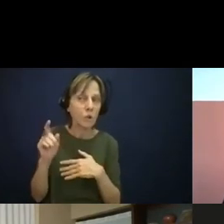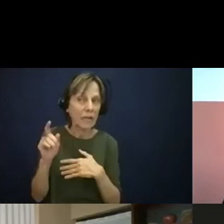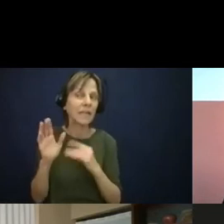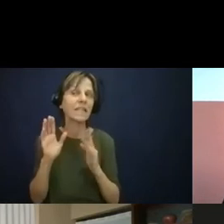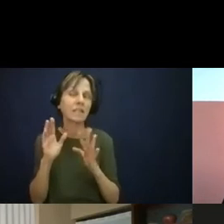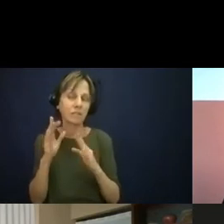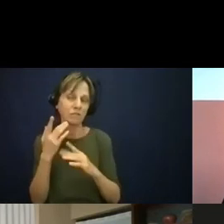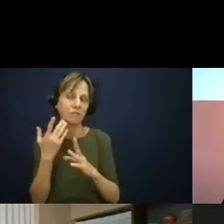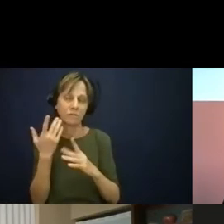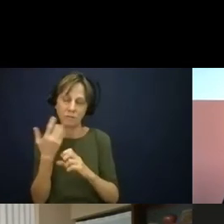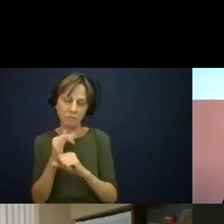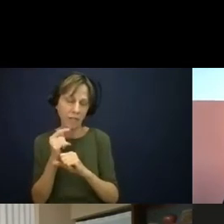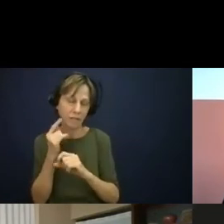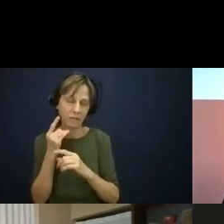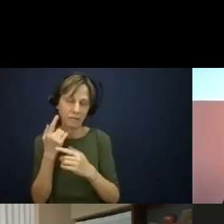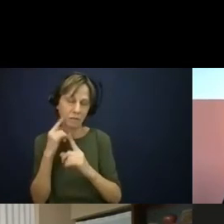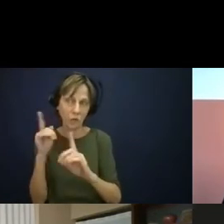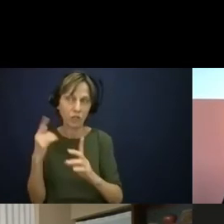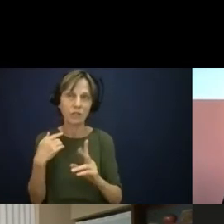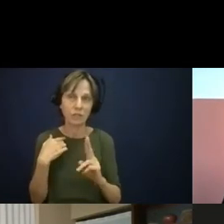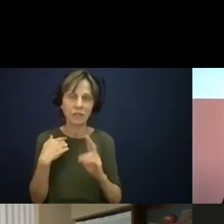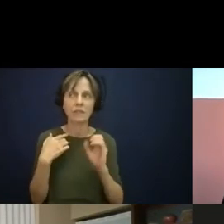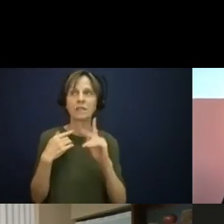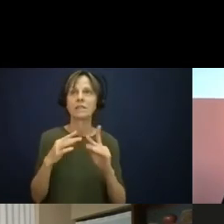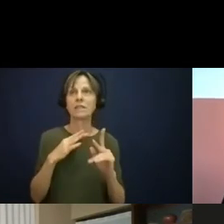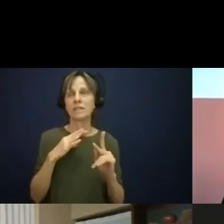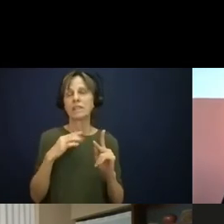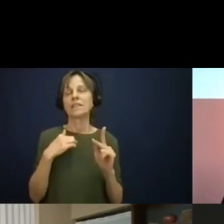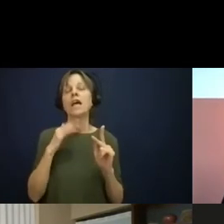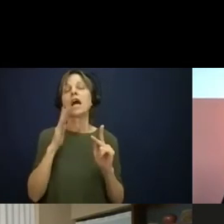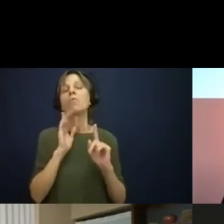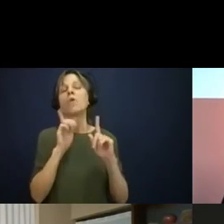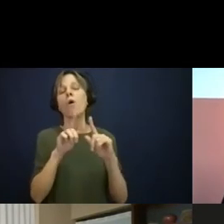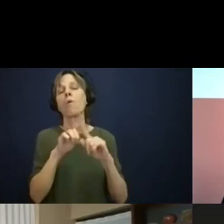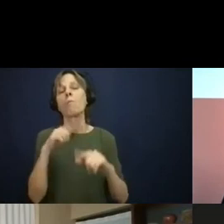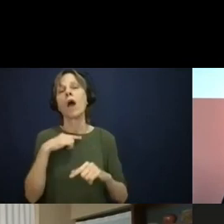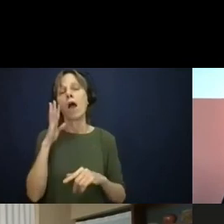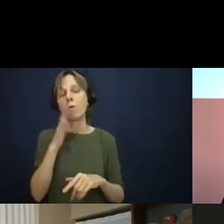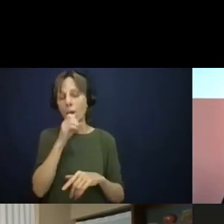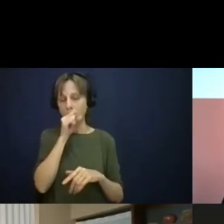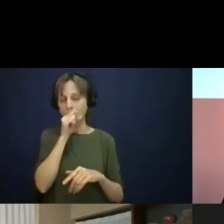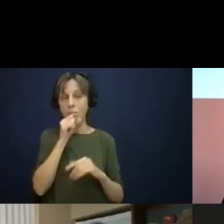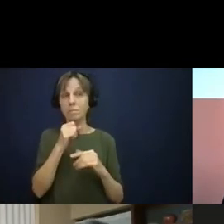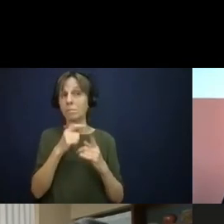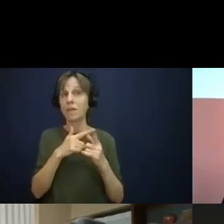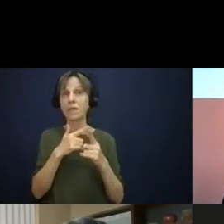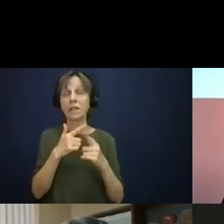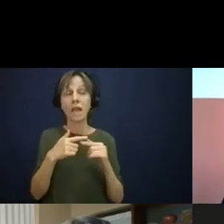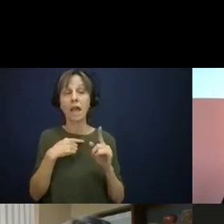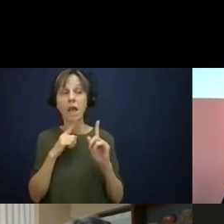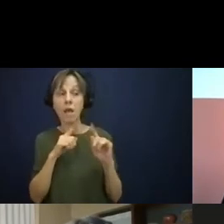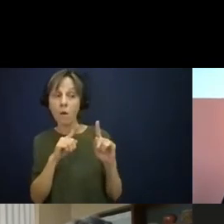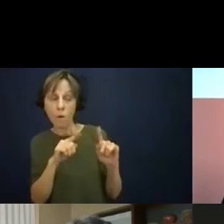started going to these groups. I said, okay, I'm gonna go to these groups, but I'm not gonna share. But the more I went, the more inside me,